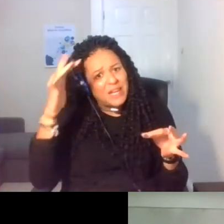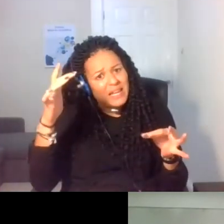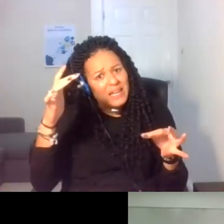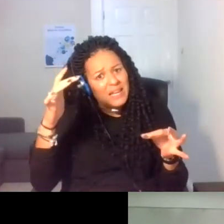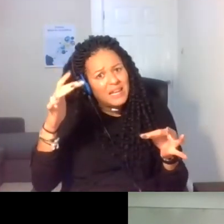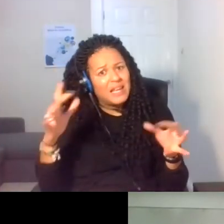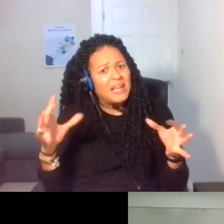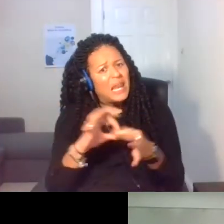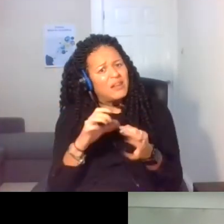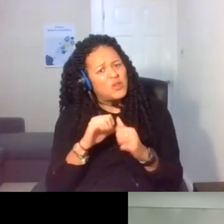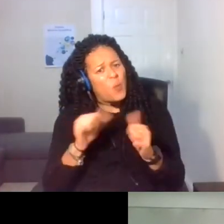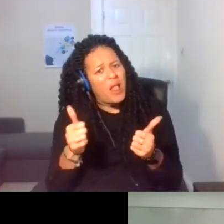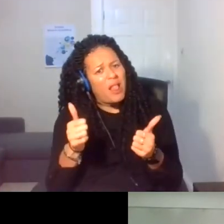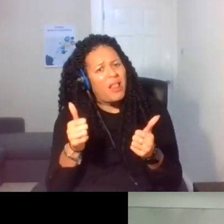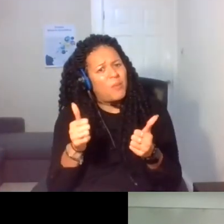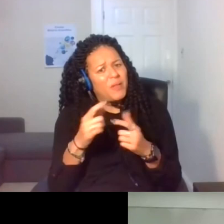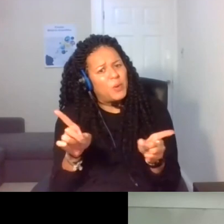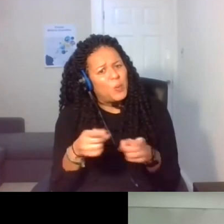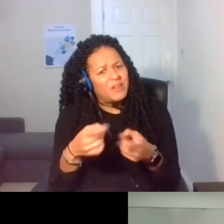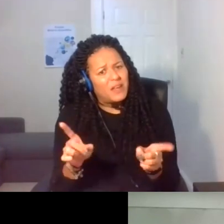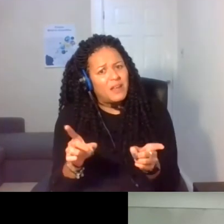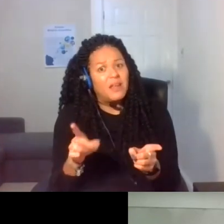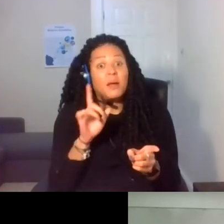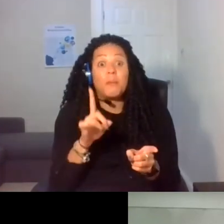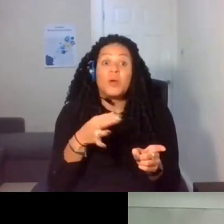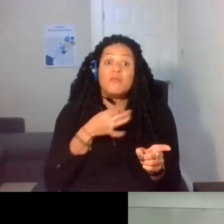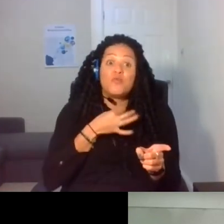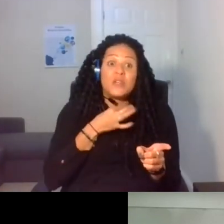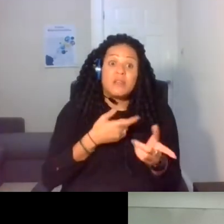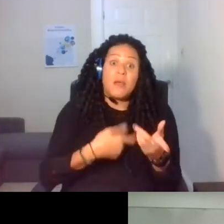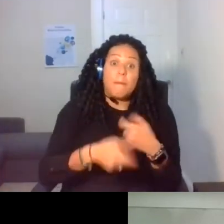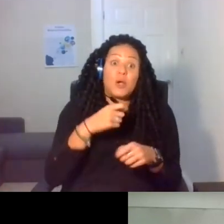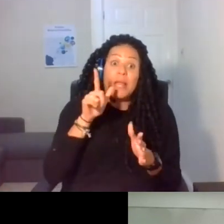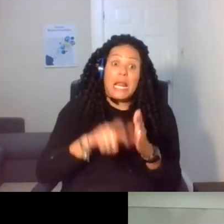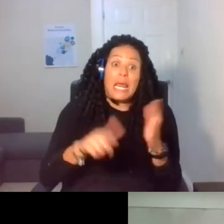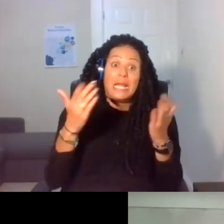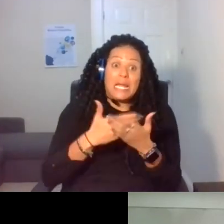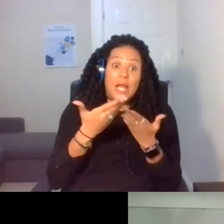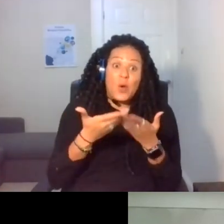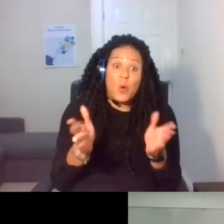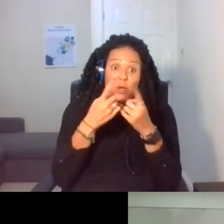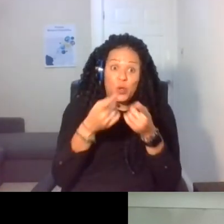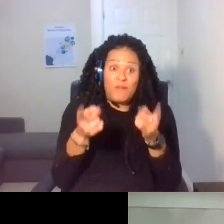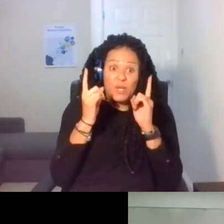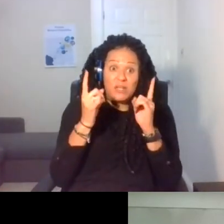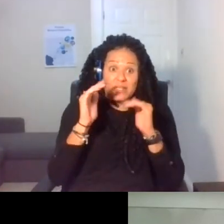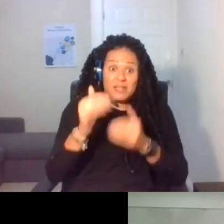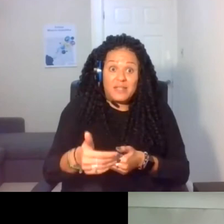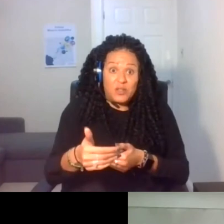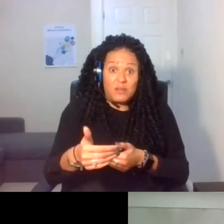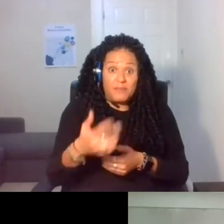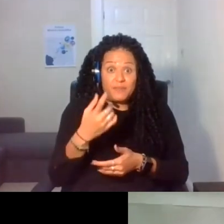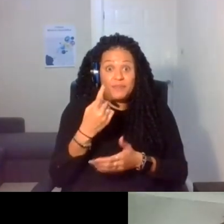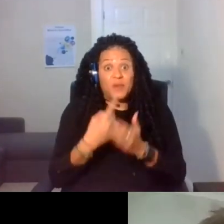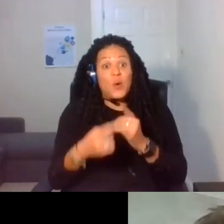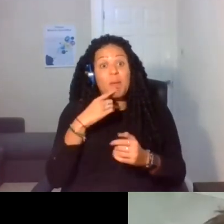with music, don't they? But at risk of turning into a late night open university session, which only my Dalek